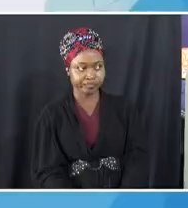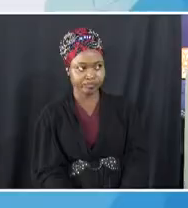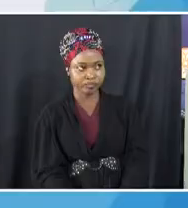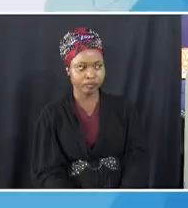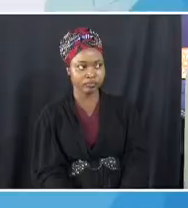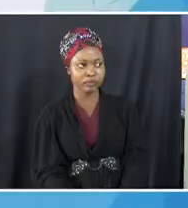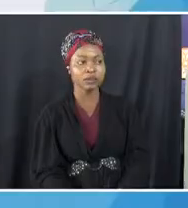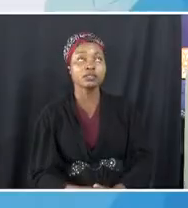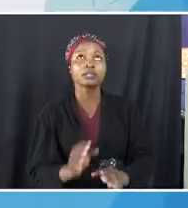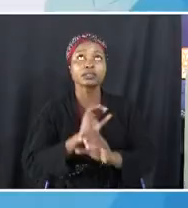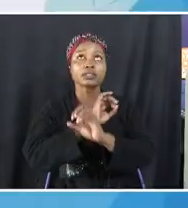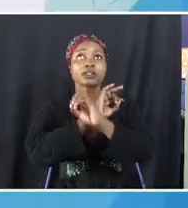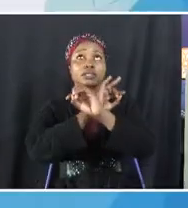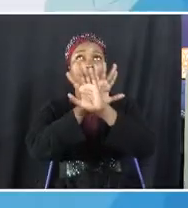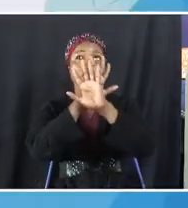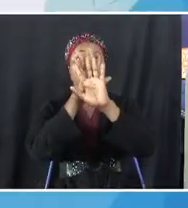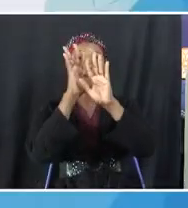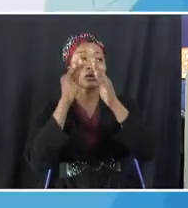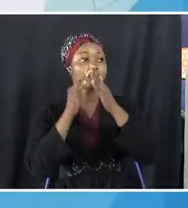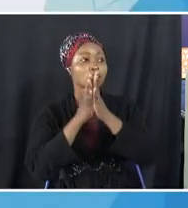The sky shall